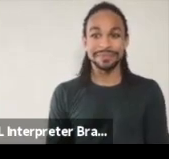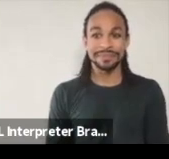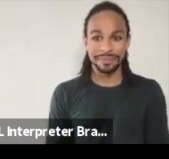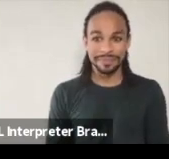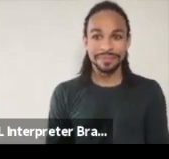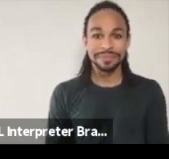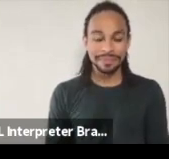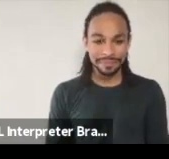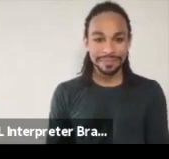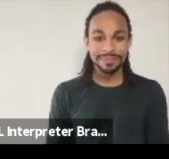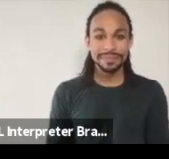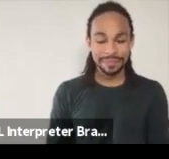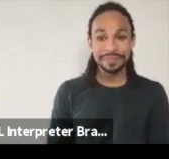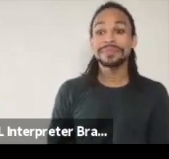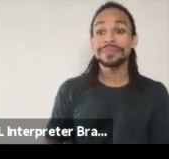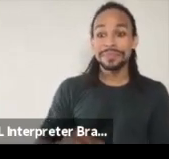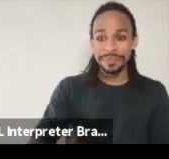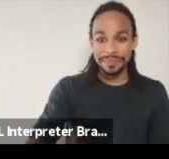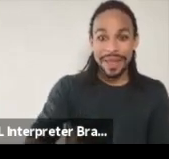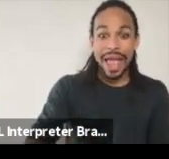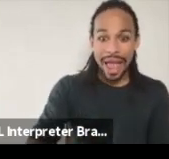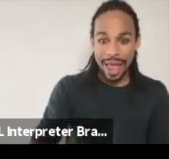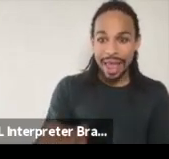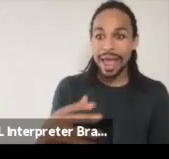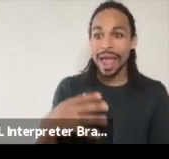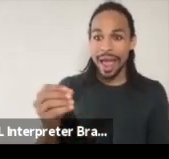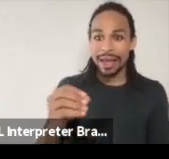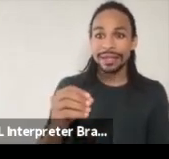Alicia, would you like to share the results?